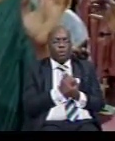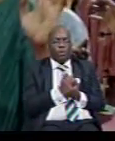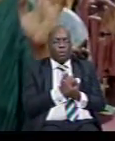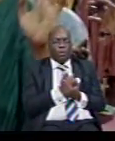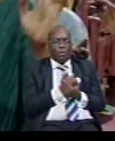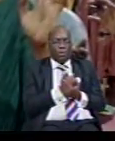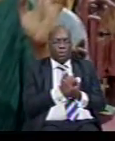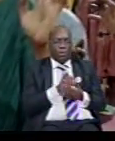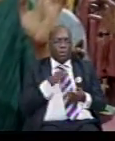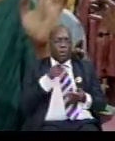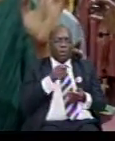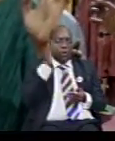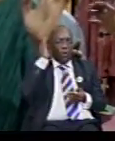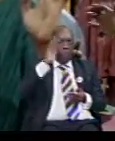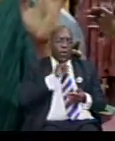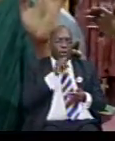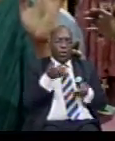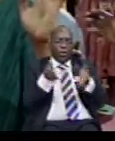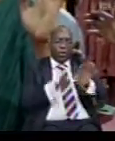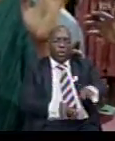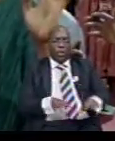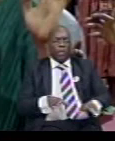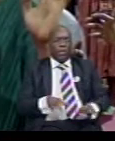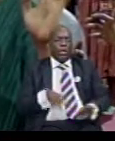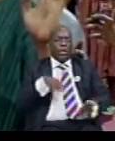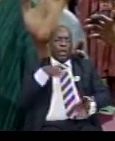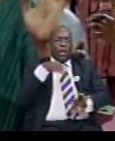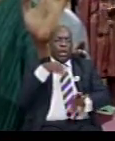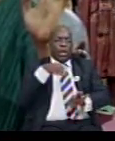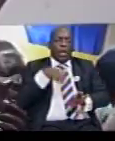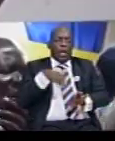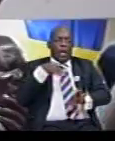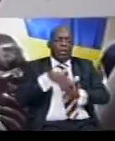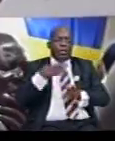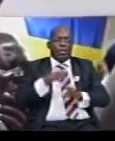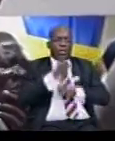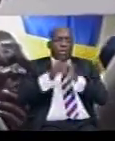You will not die at the age your father died.